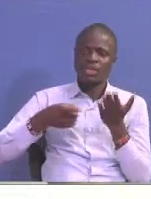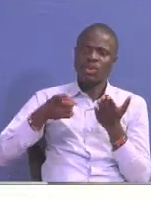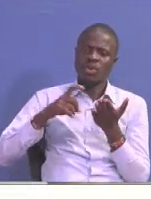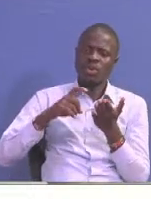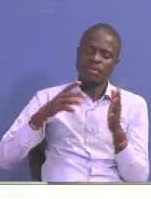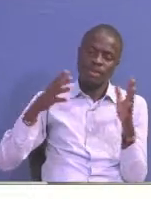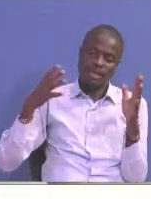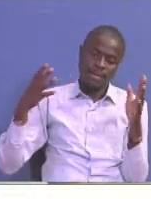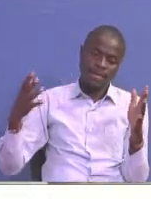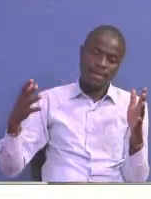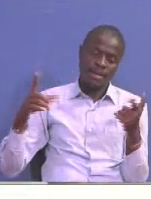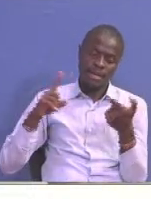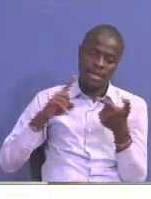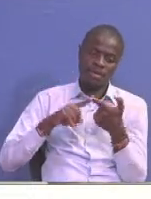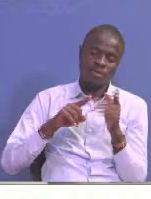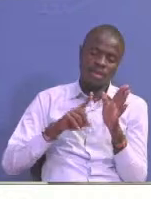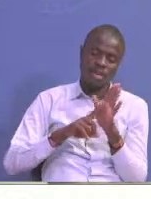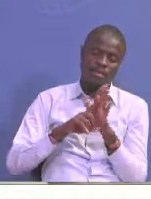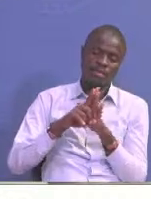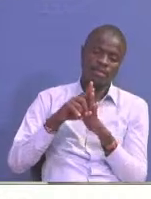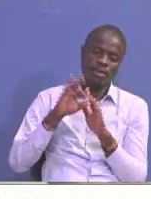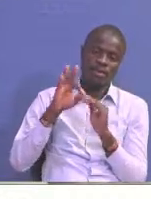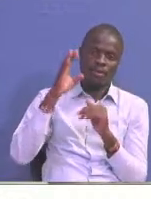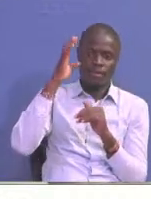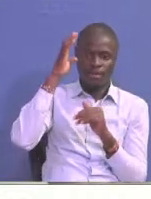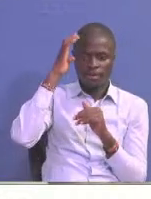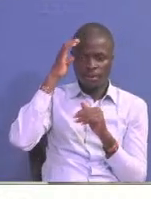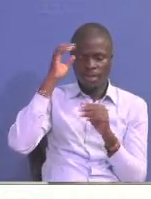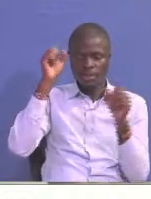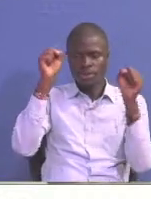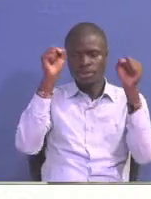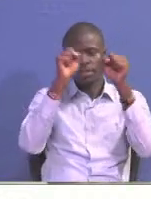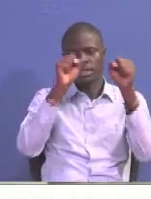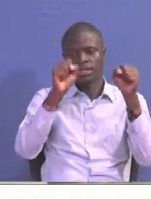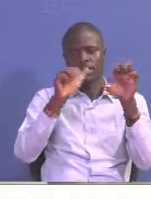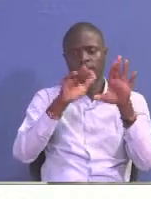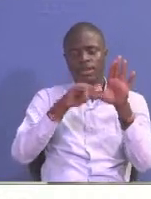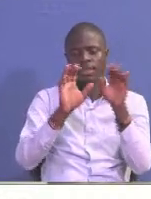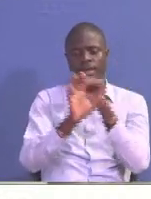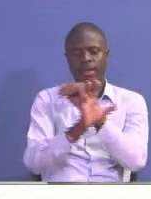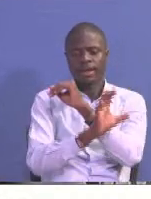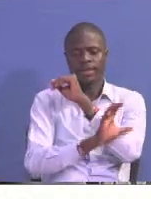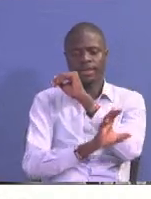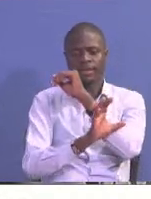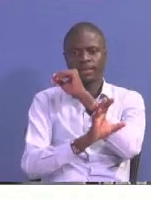enormously to the development of the educational system in the country.